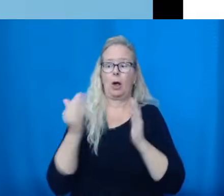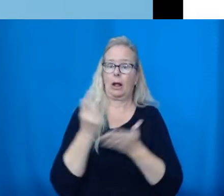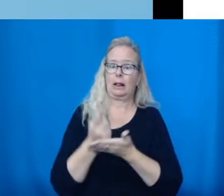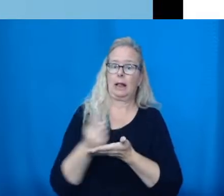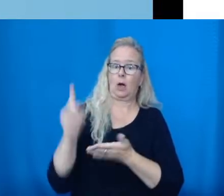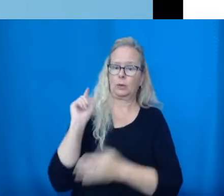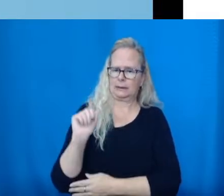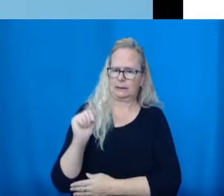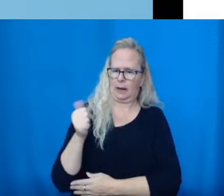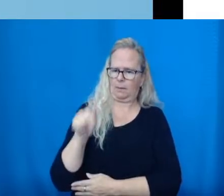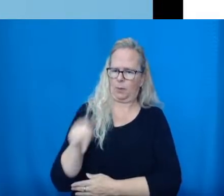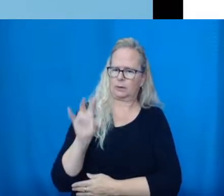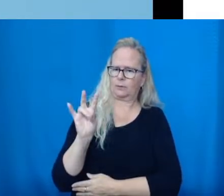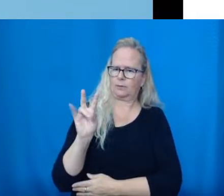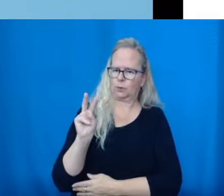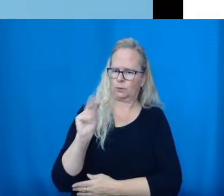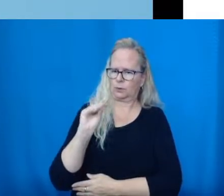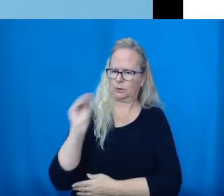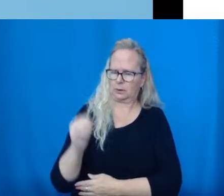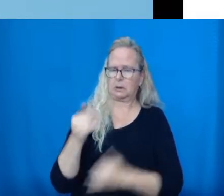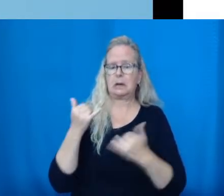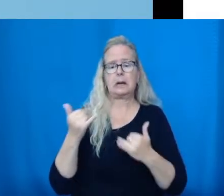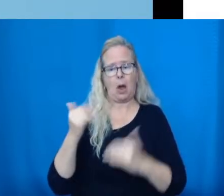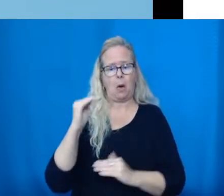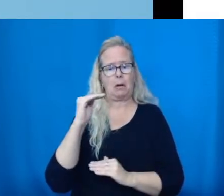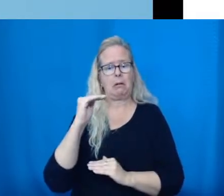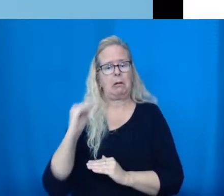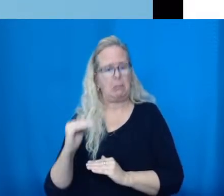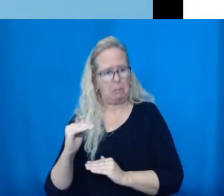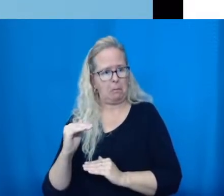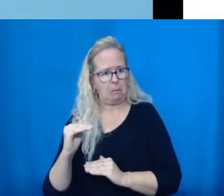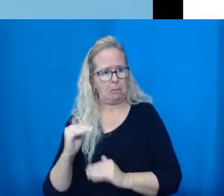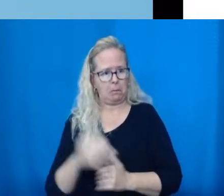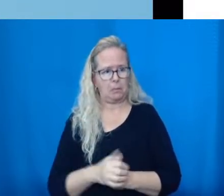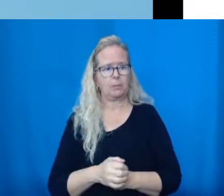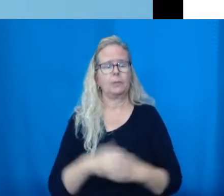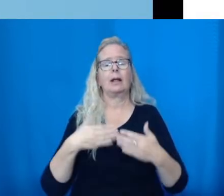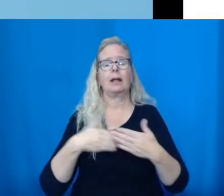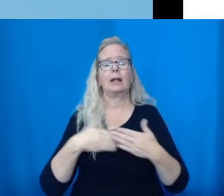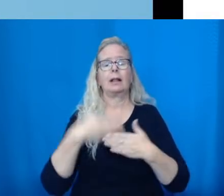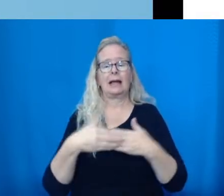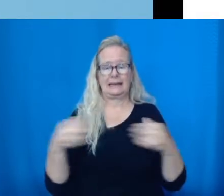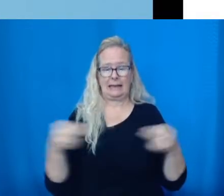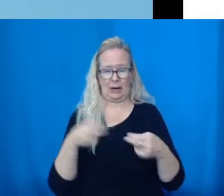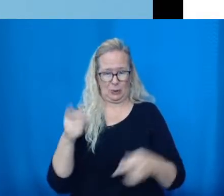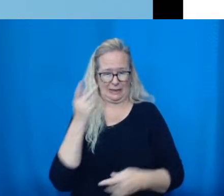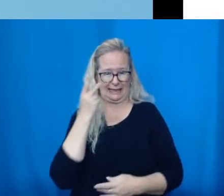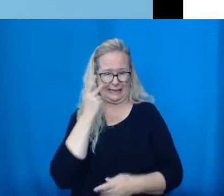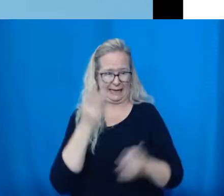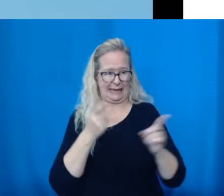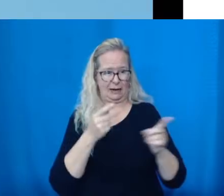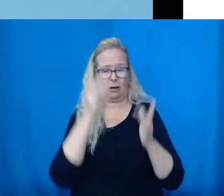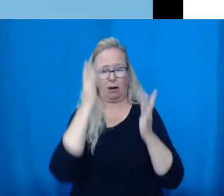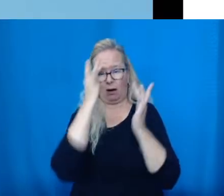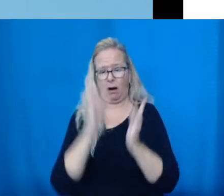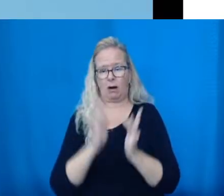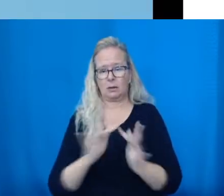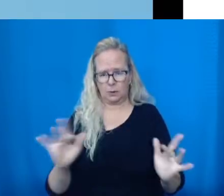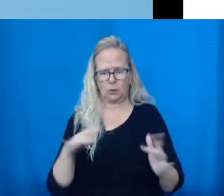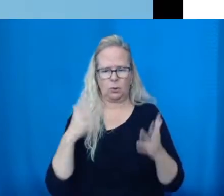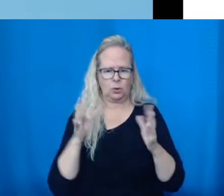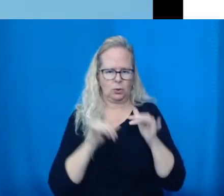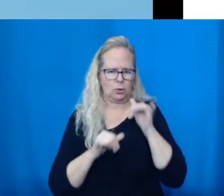So hospitalizations continue to be incredibly worrying. Just going over the last 3 days, the numbers have